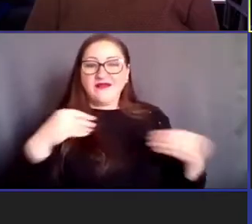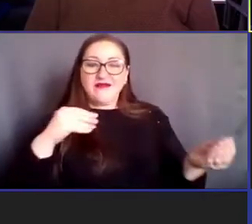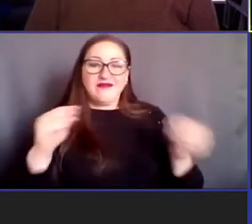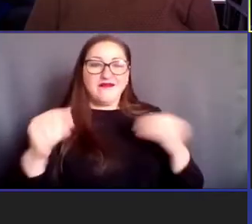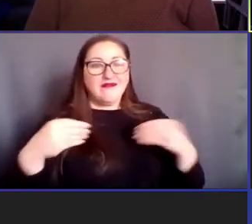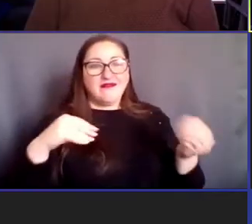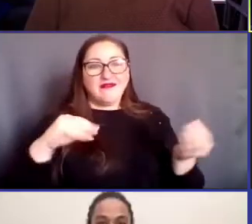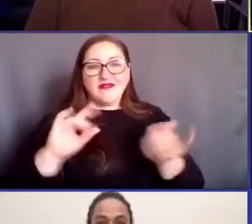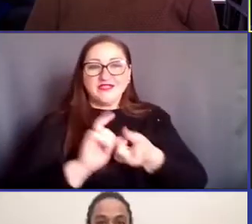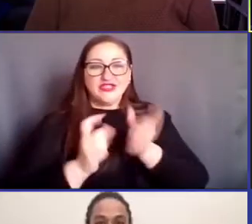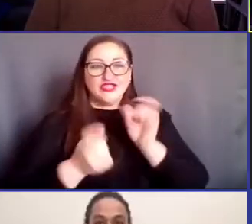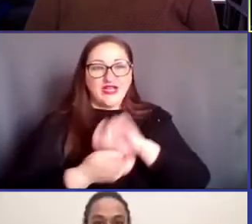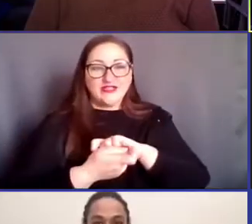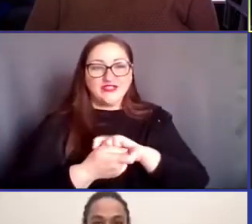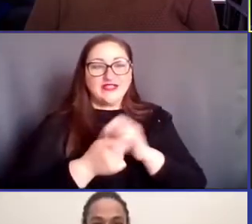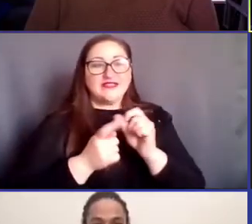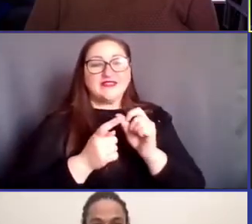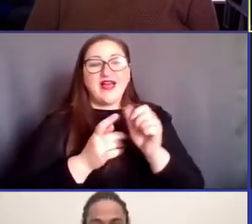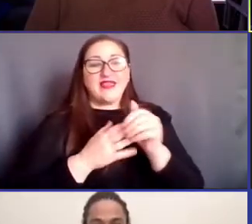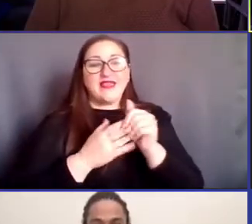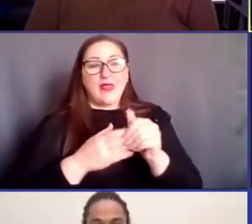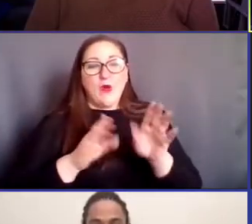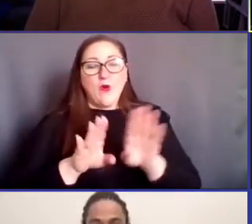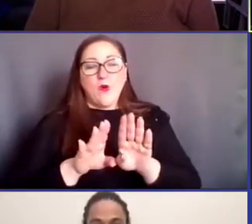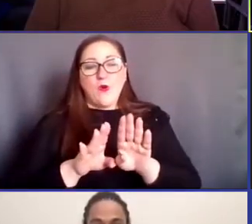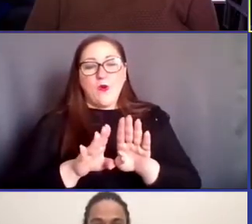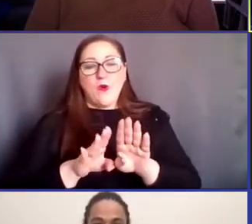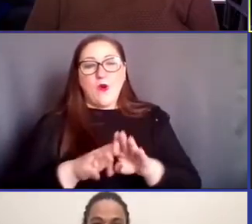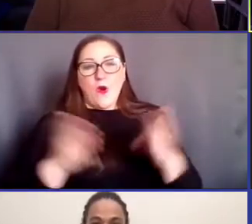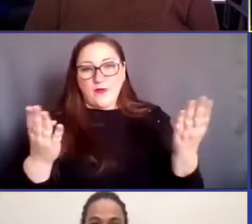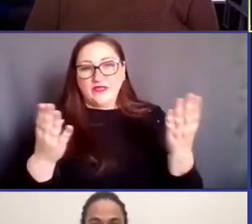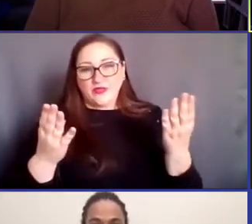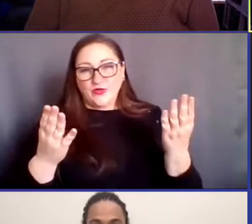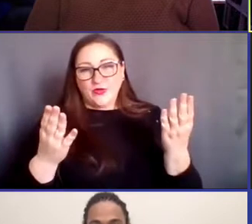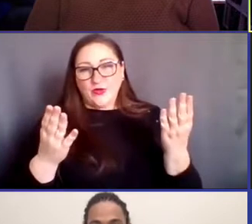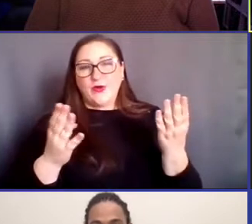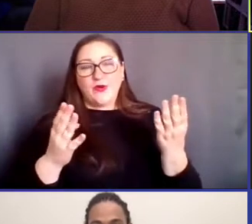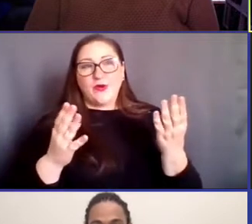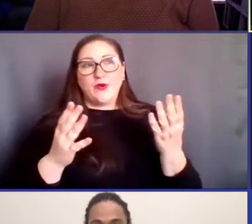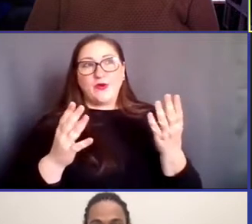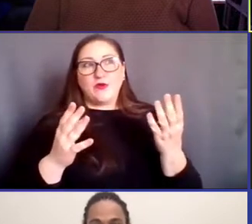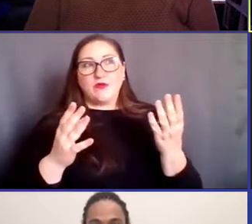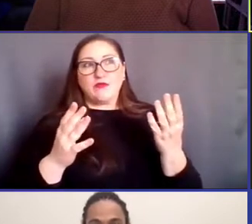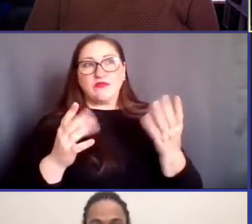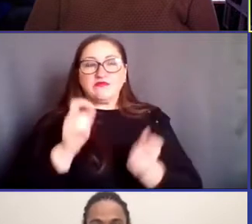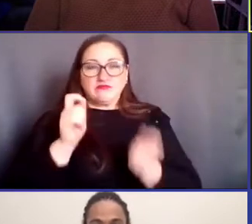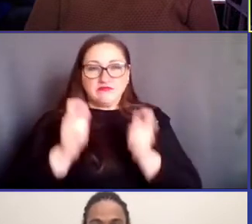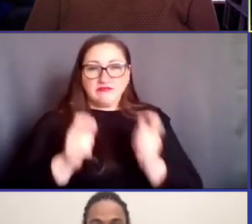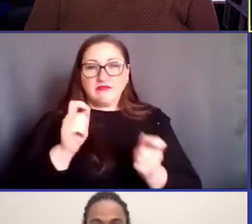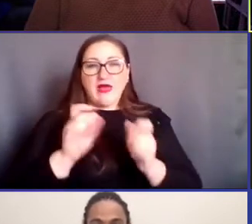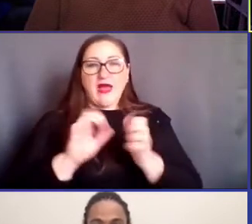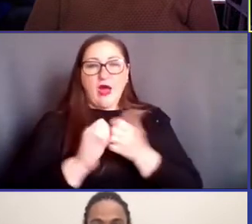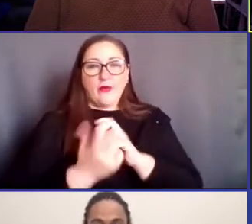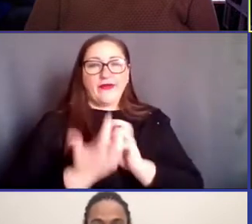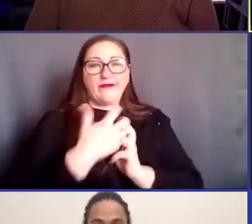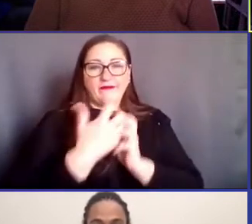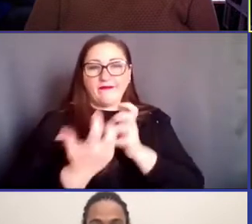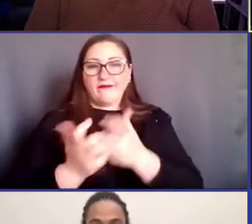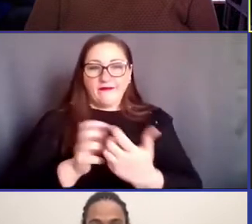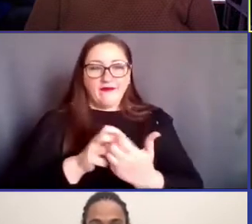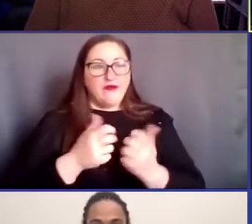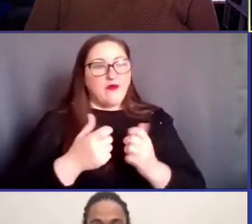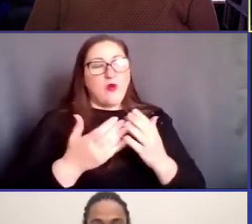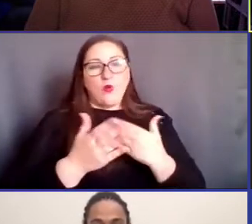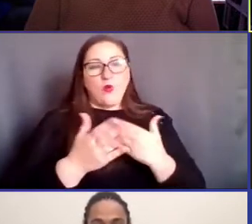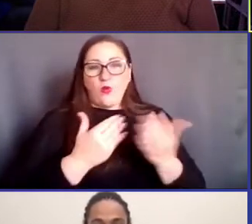leaving that open to interpretation and reinterpretation and action is something that kind of echoes to